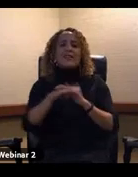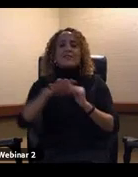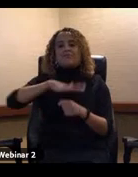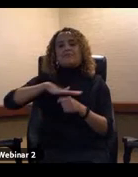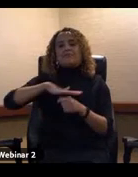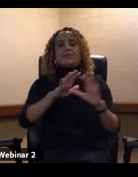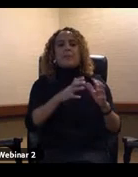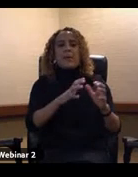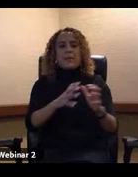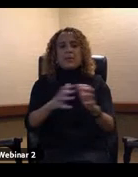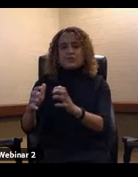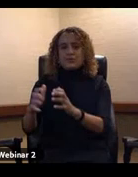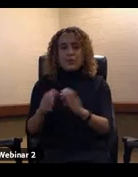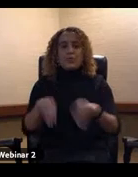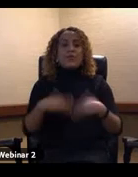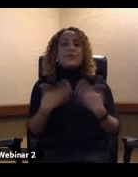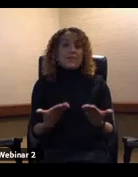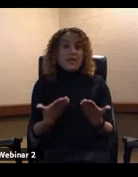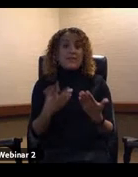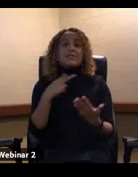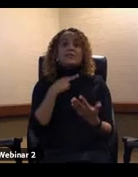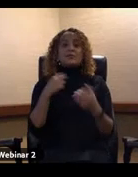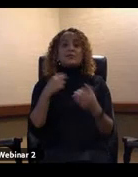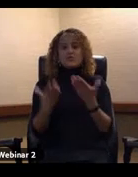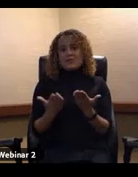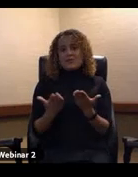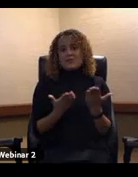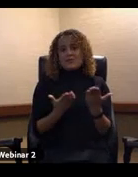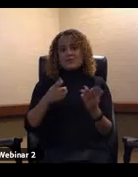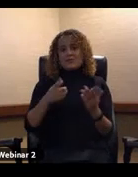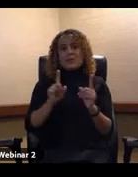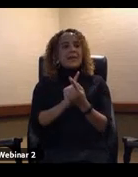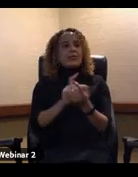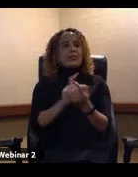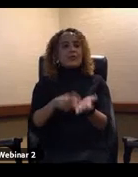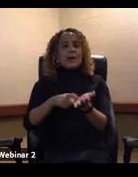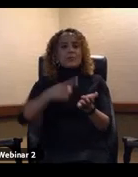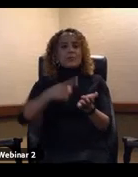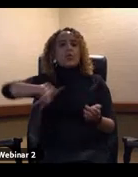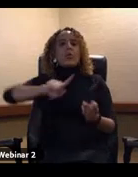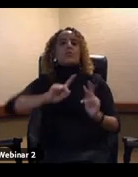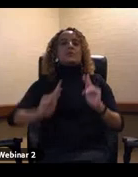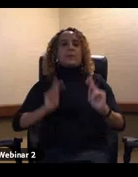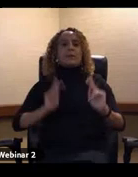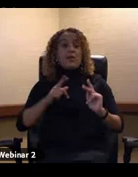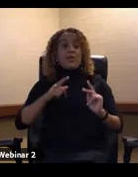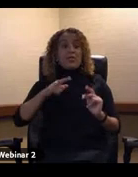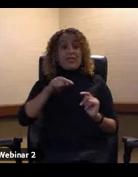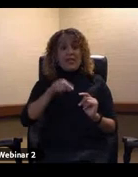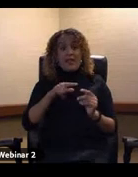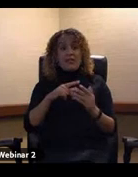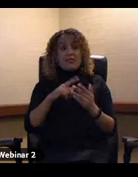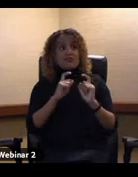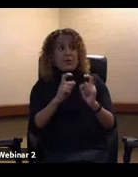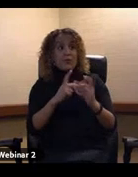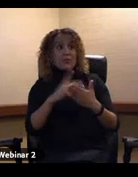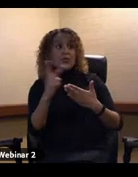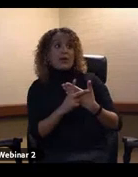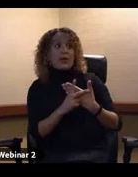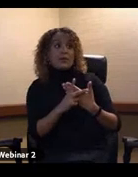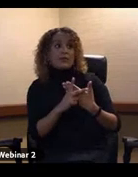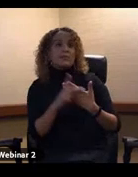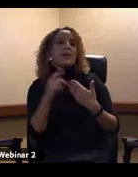populations, and to provide victim services to meet the needs of those victims. Again, this grant program is authorized by statute for